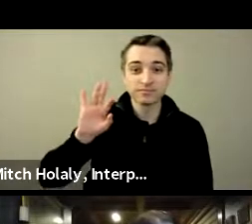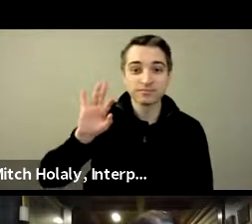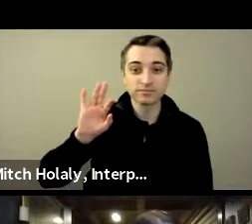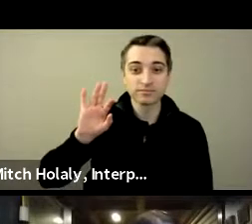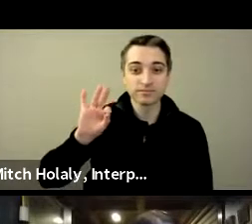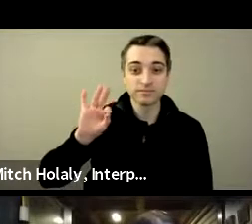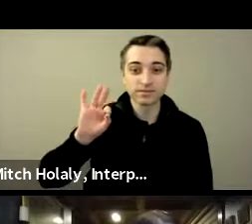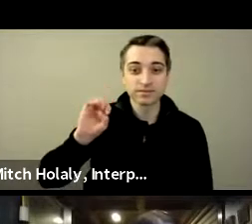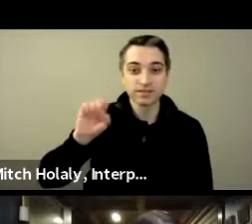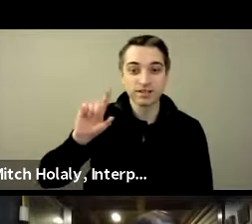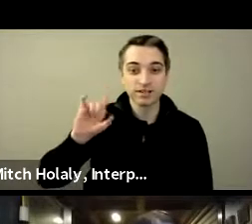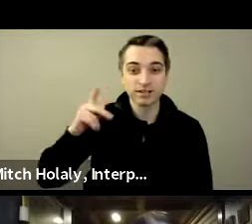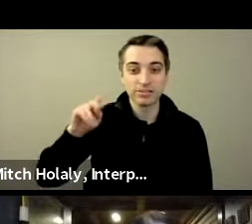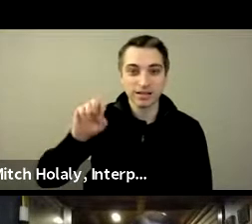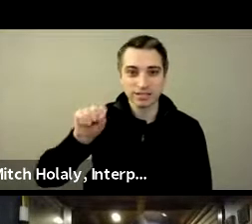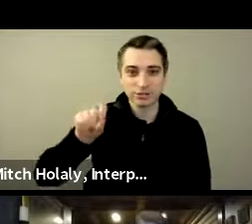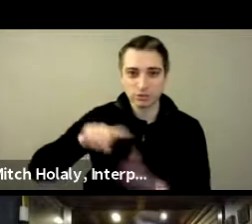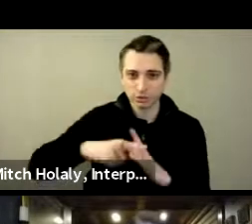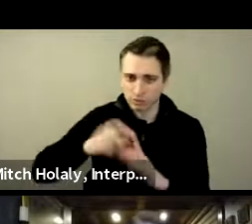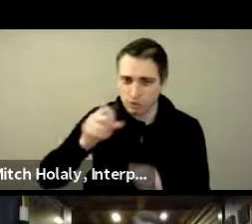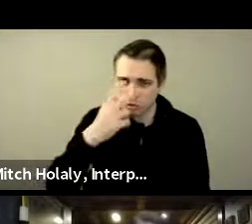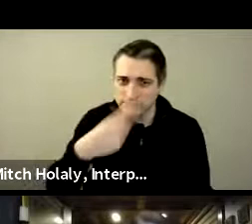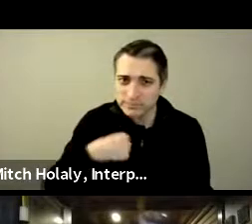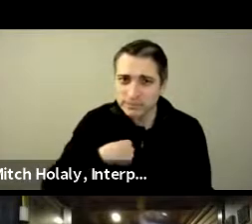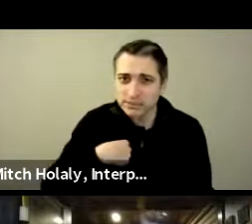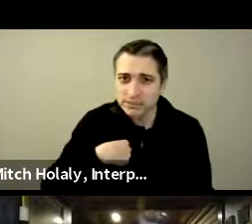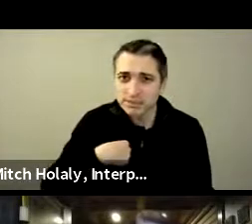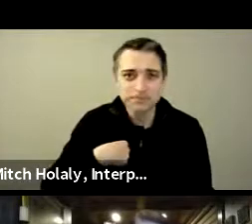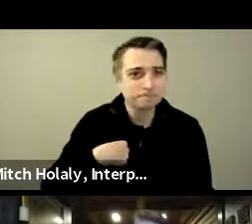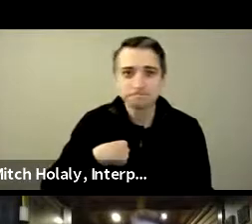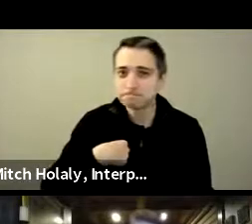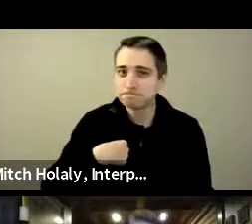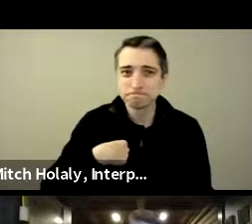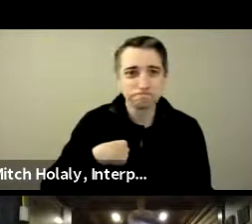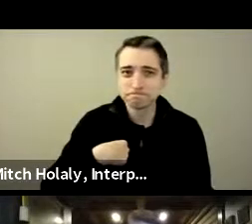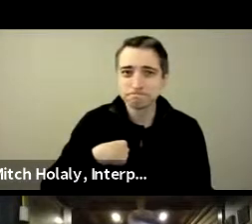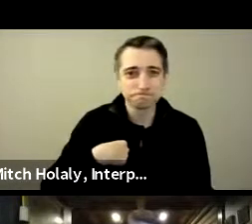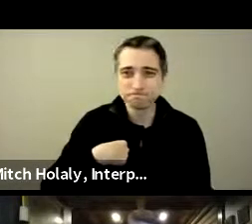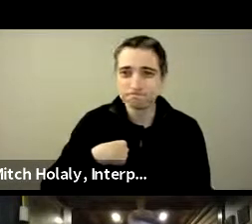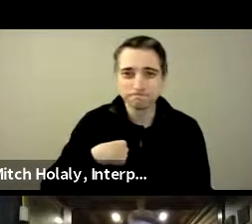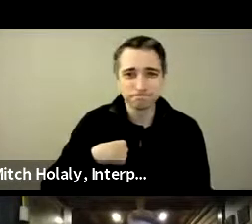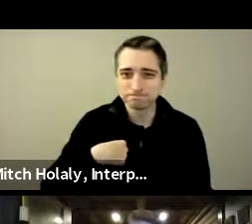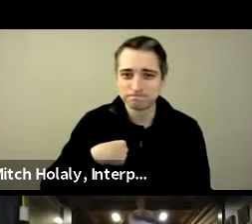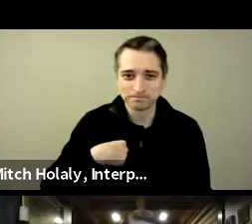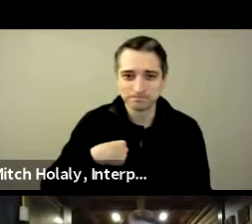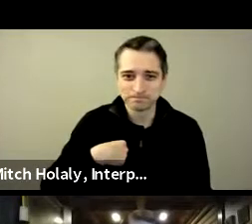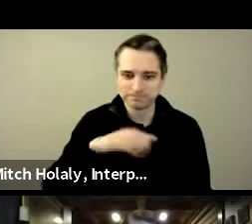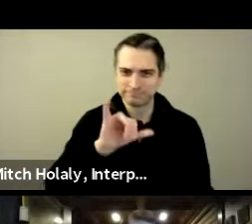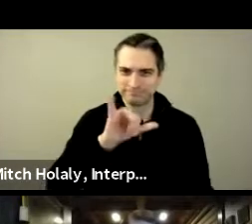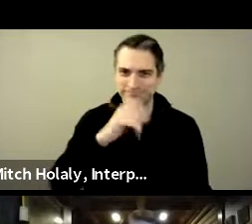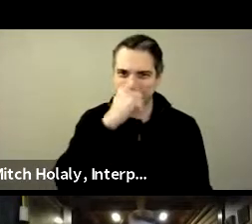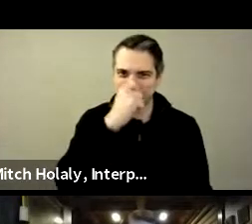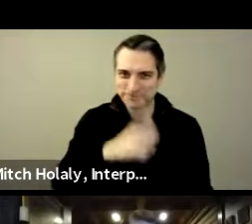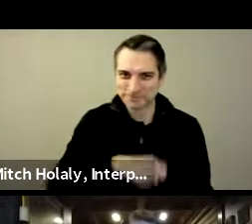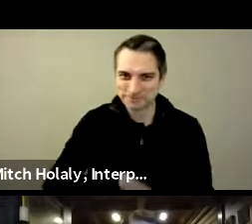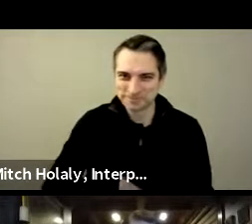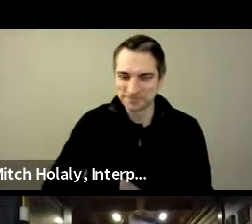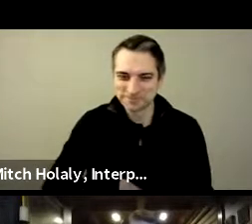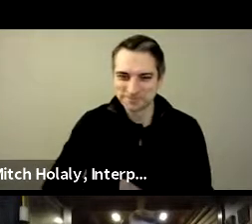Chair. Can you guys see me? No, we can't. Interesting.